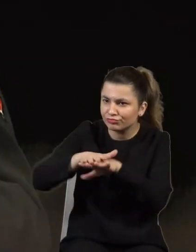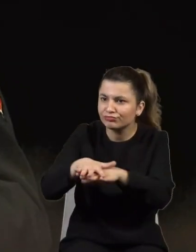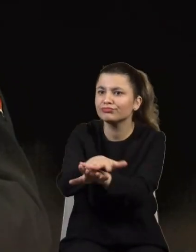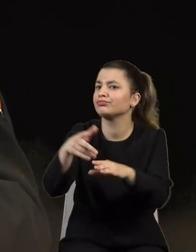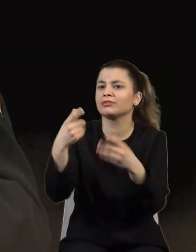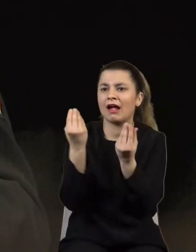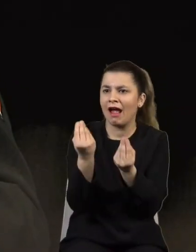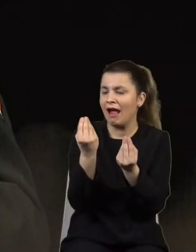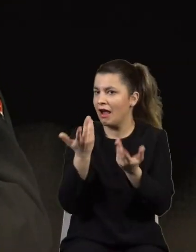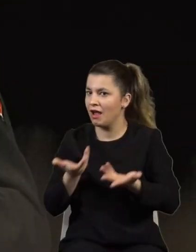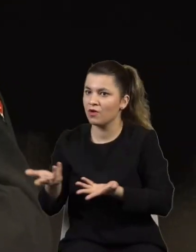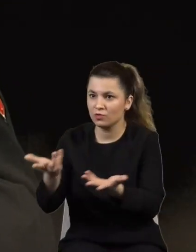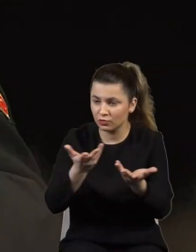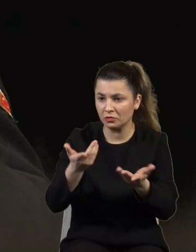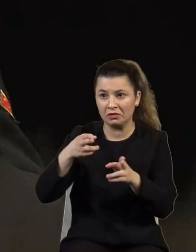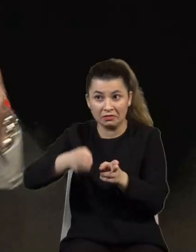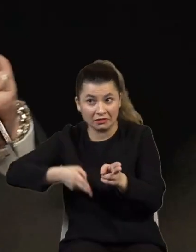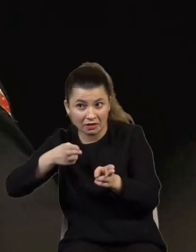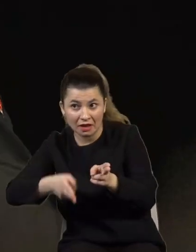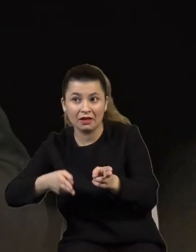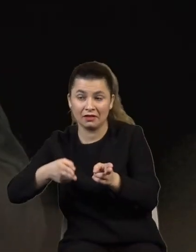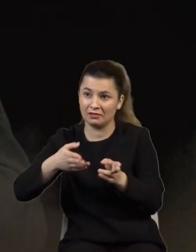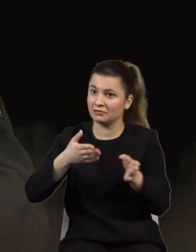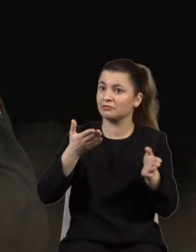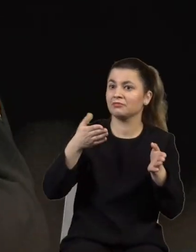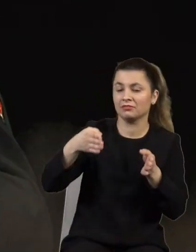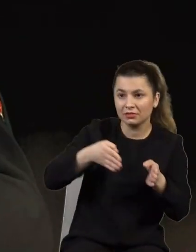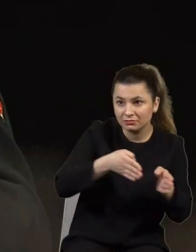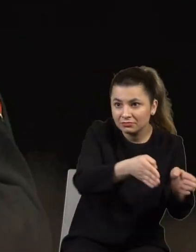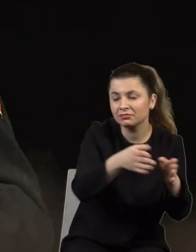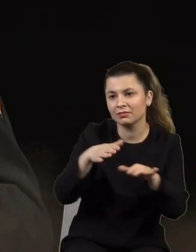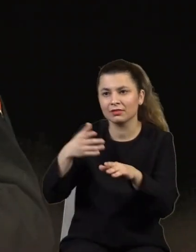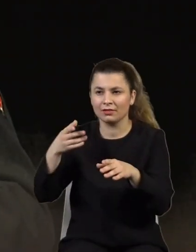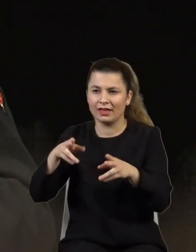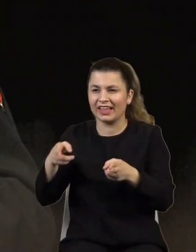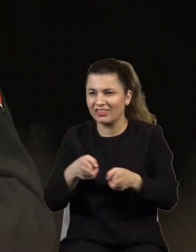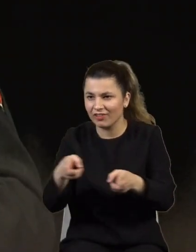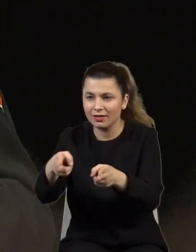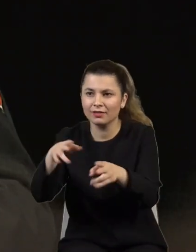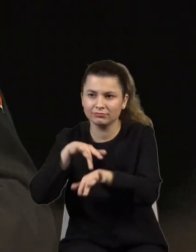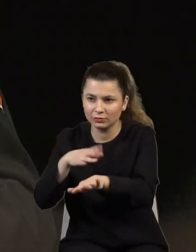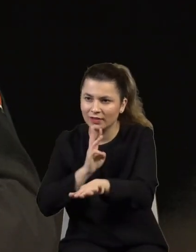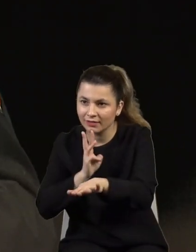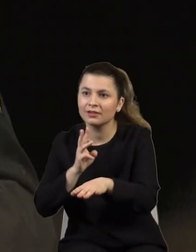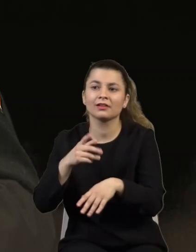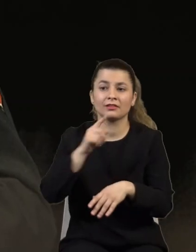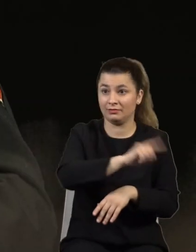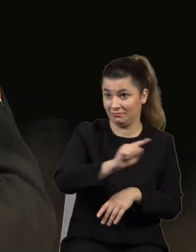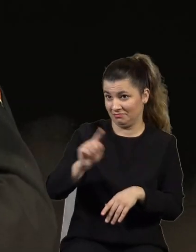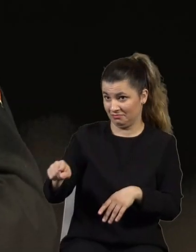about infrastructure, it's more than just the roads and everything I just mentioned. It's also the